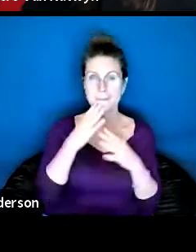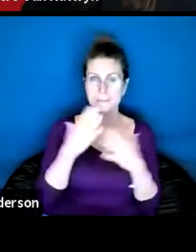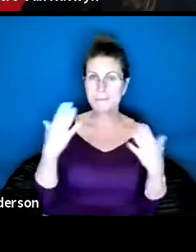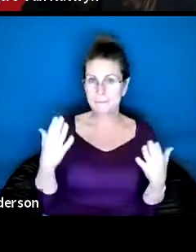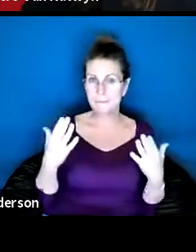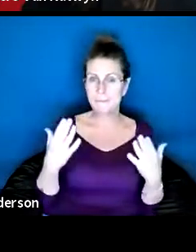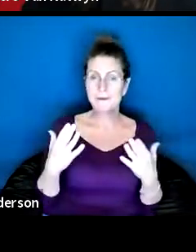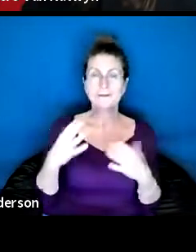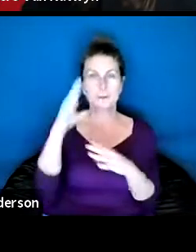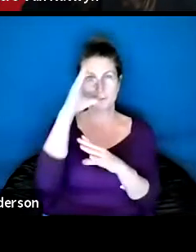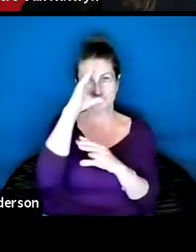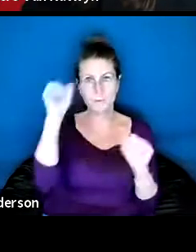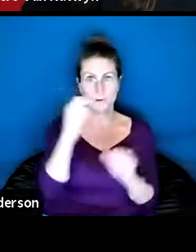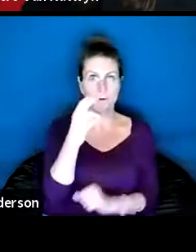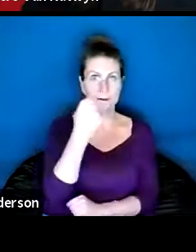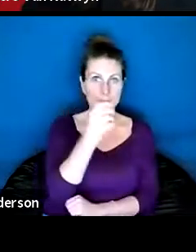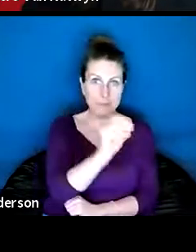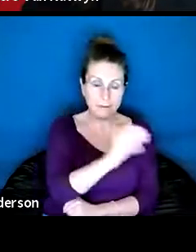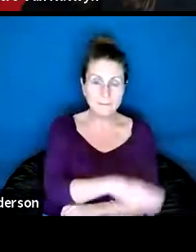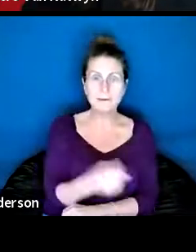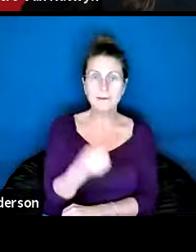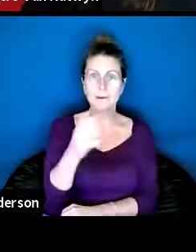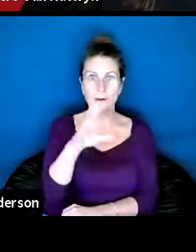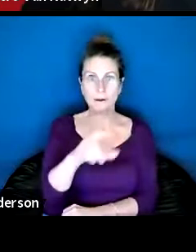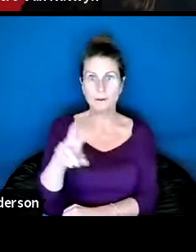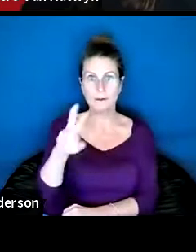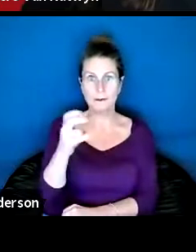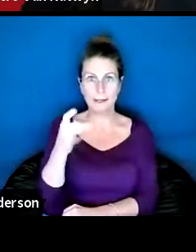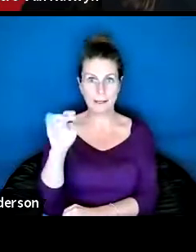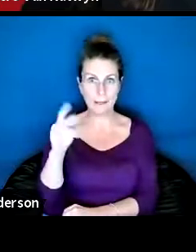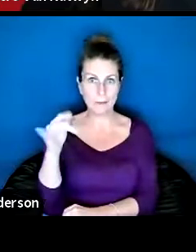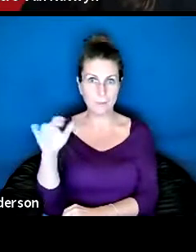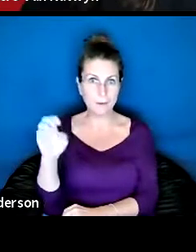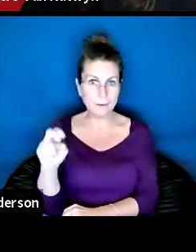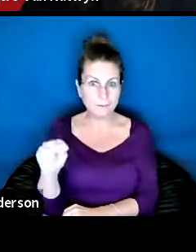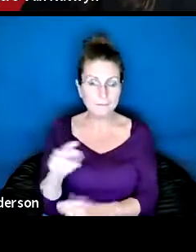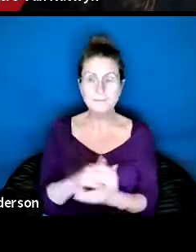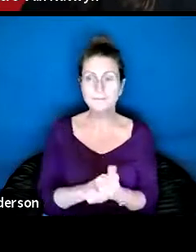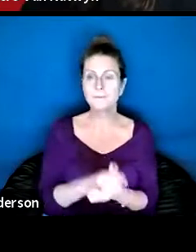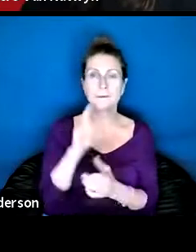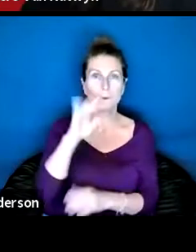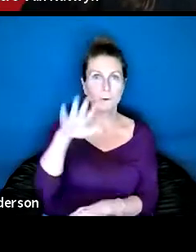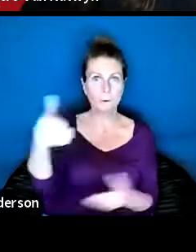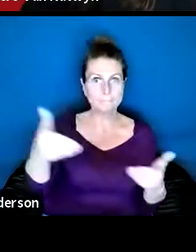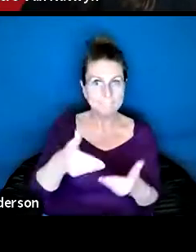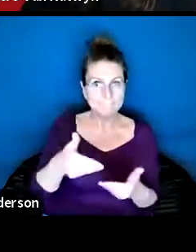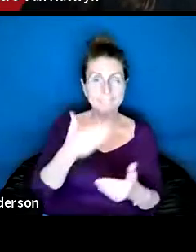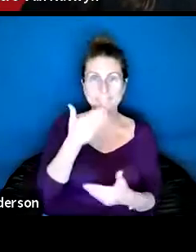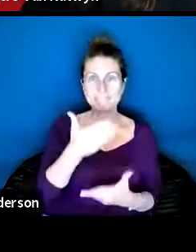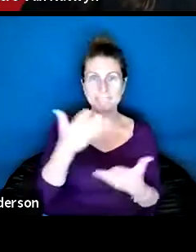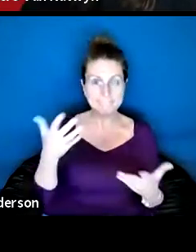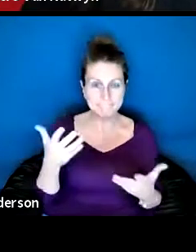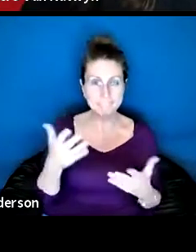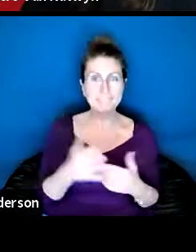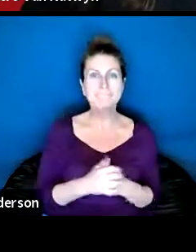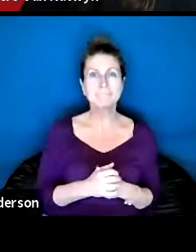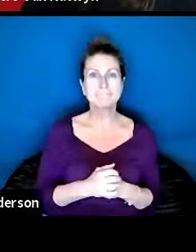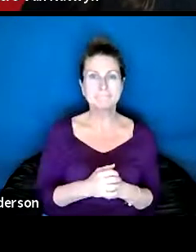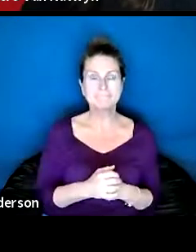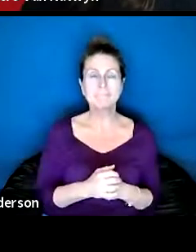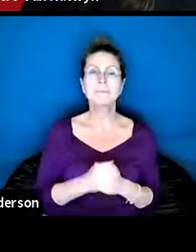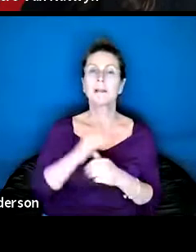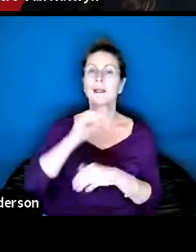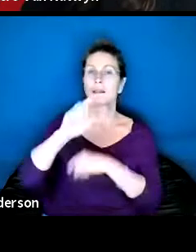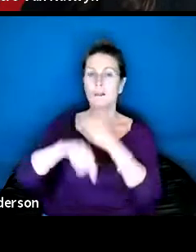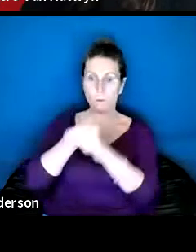Professor Hoffman, Dr. Van Katwijk, for the invitation, and the Global Strategy Lab